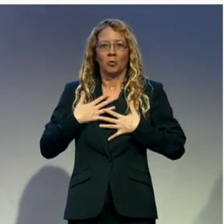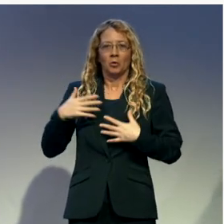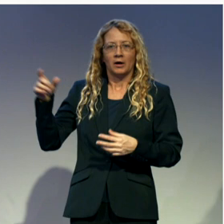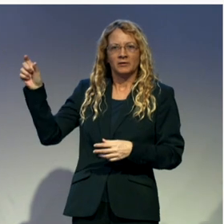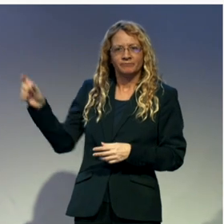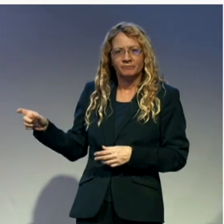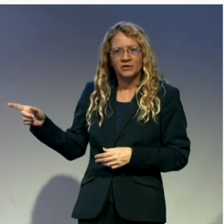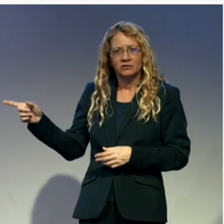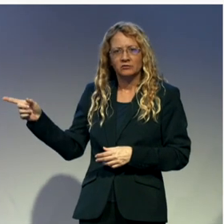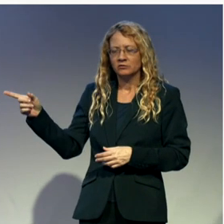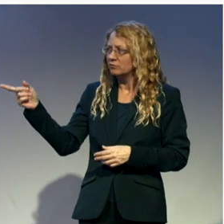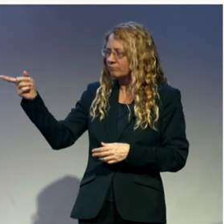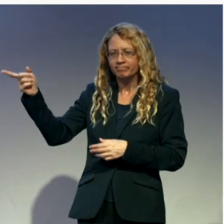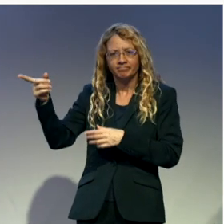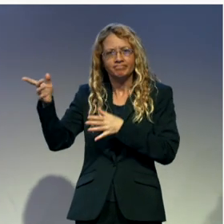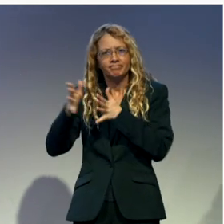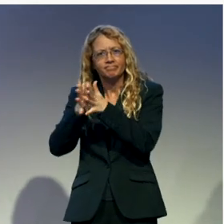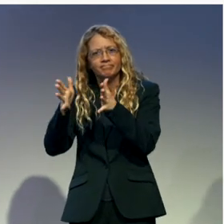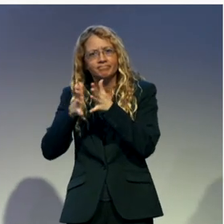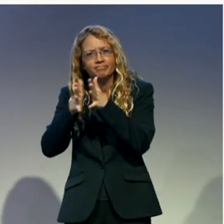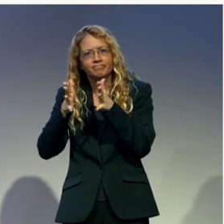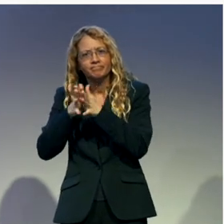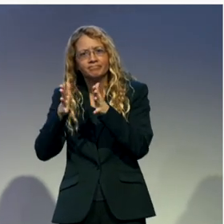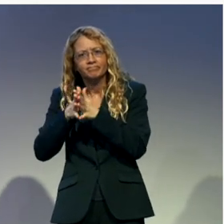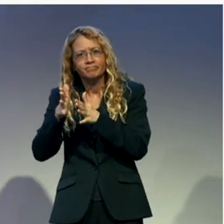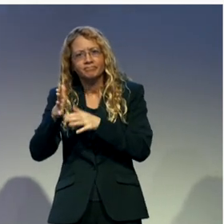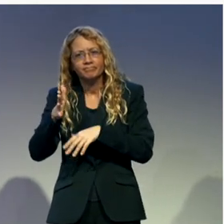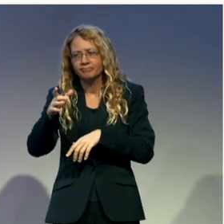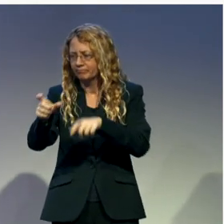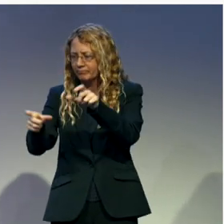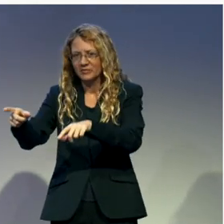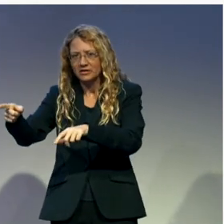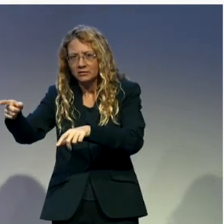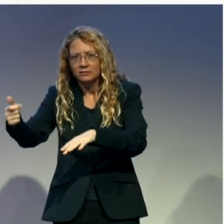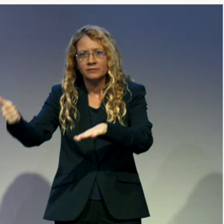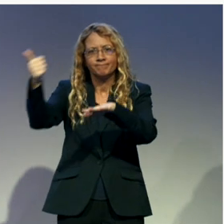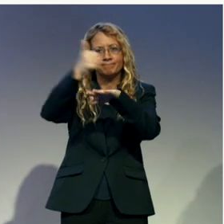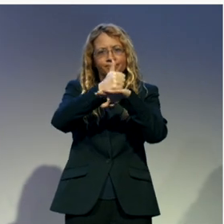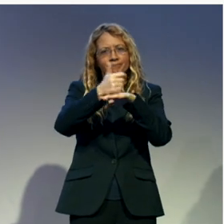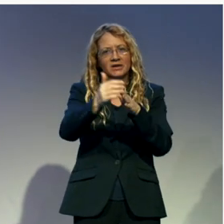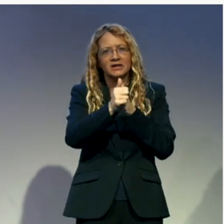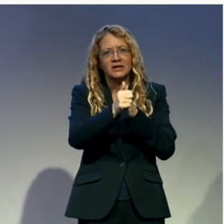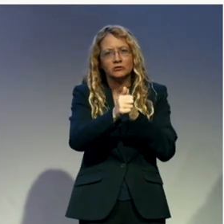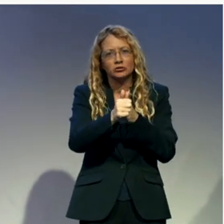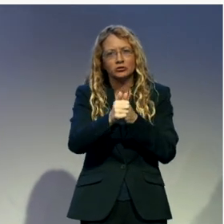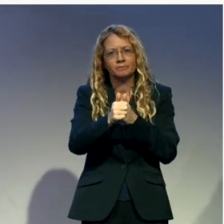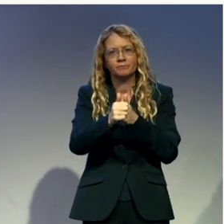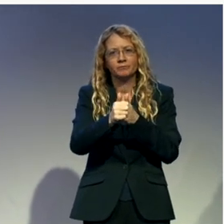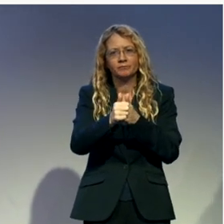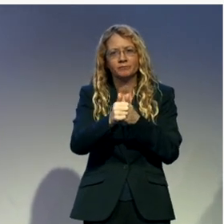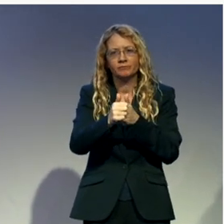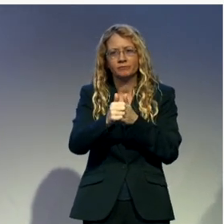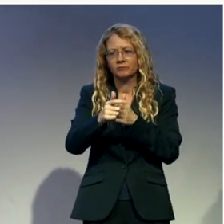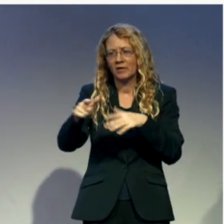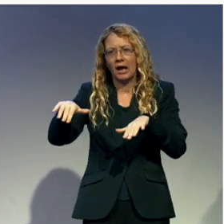difficult to sustain programs to help women with disabilities. How are you training your team to raise money to make it